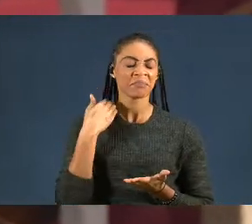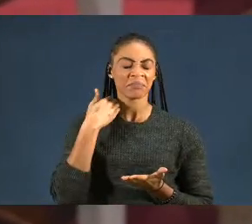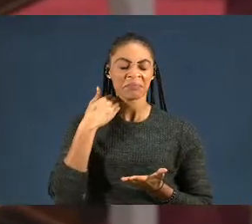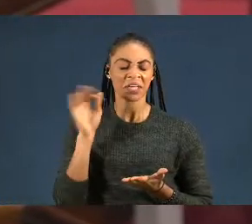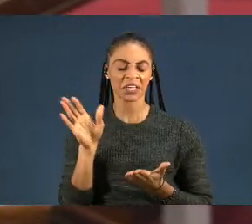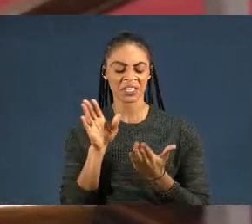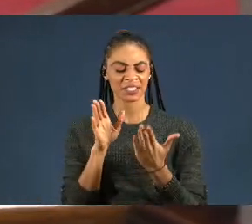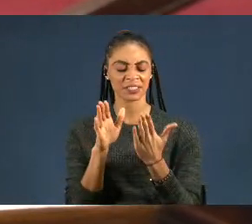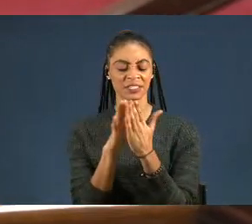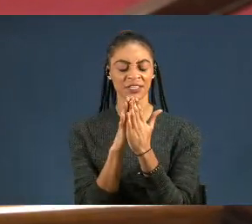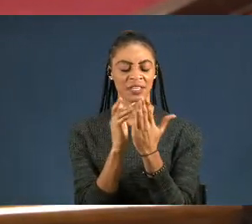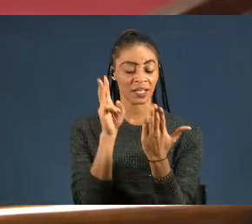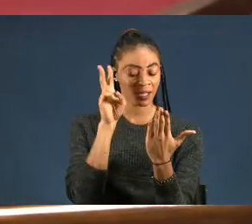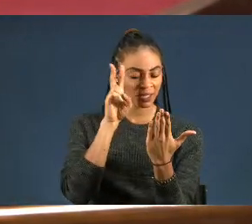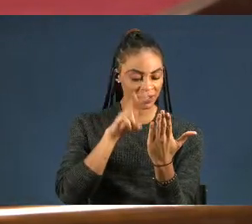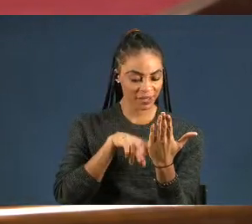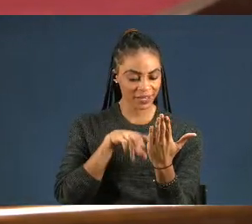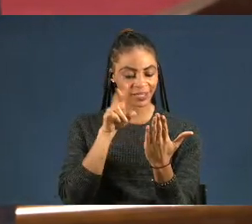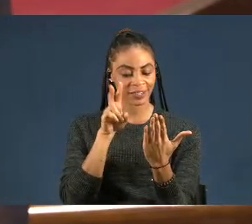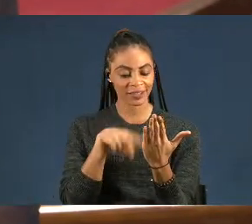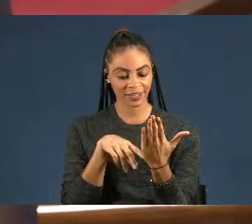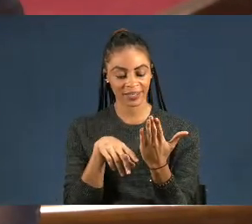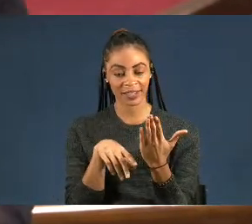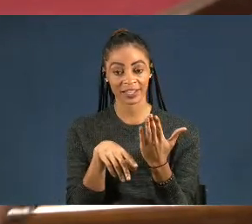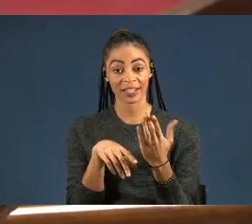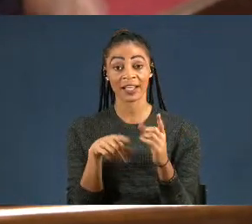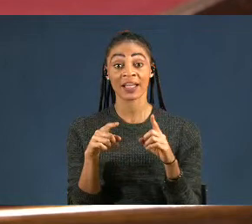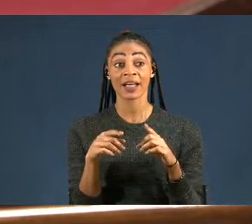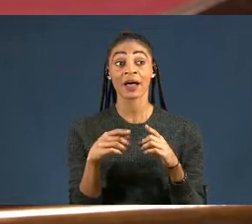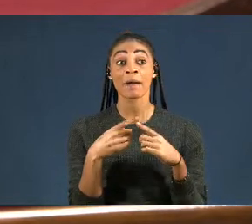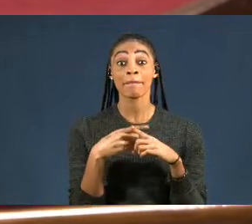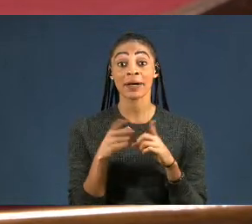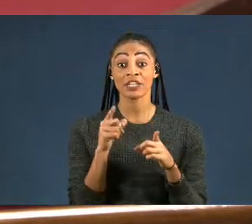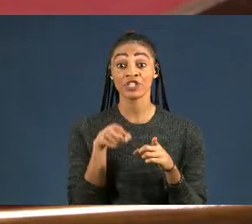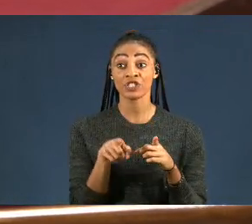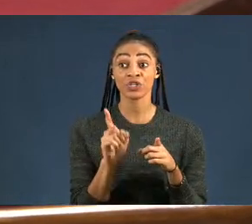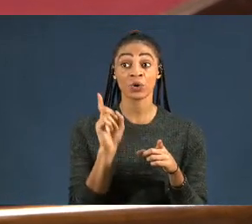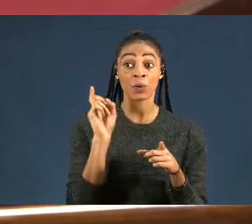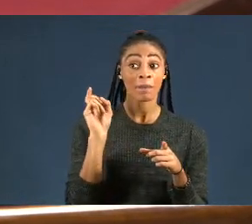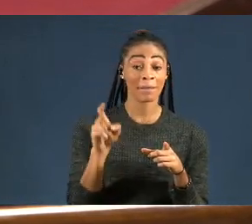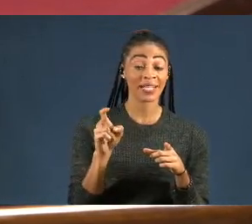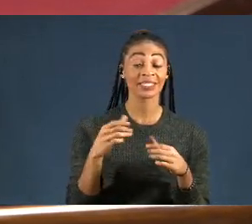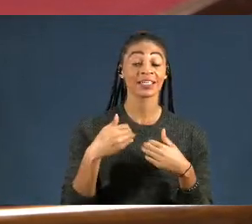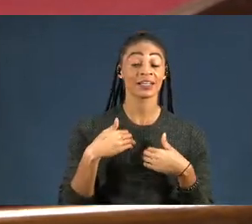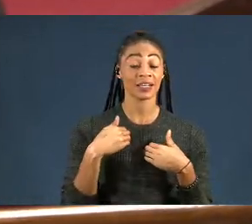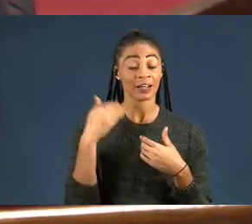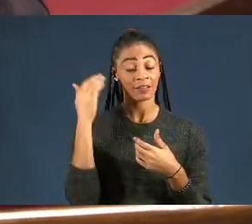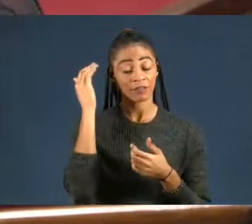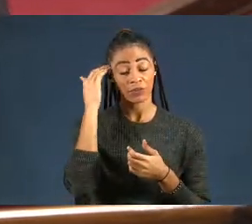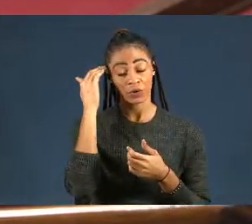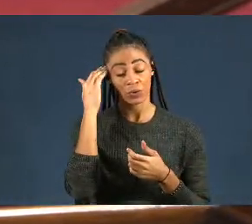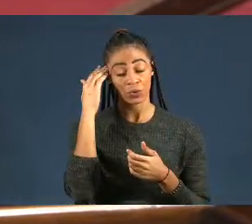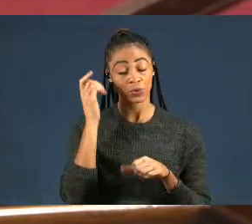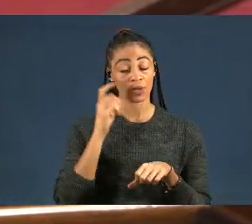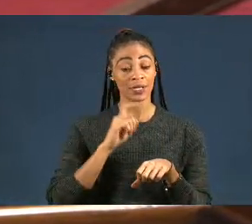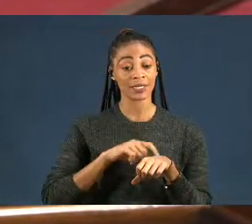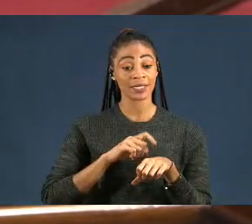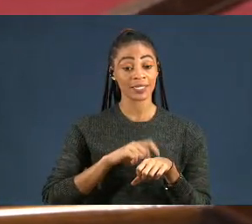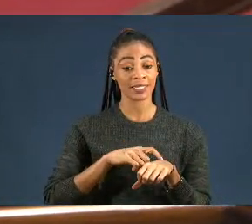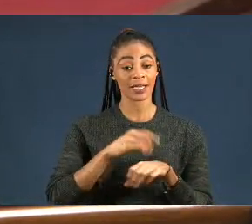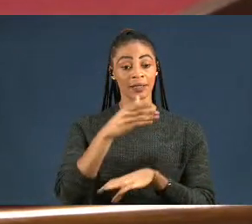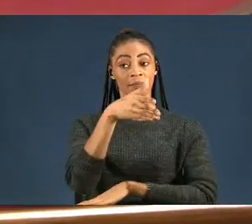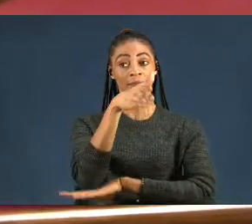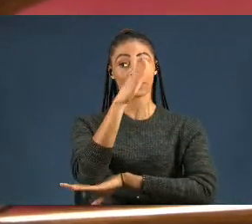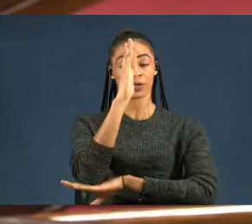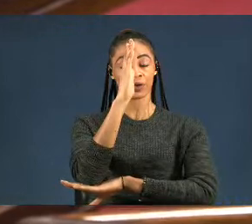is, you should have counted the cost. And the reason is because when God is looking at husbands, he does